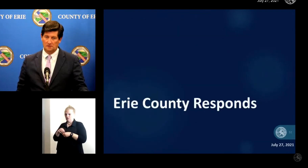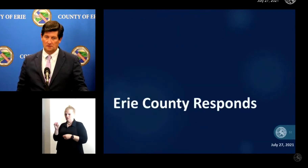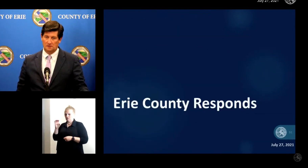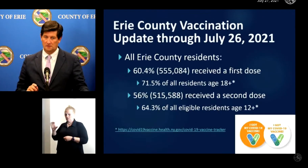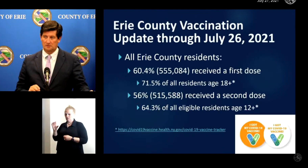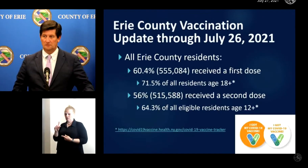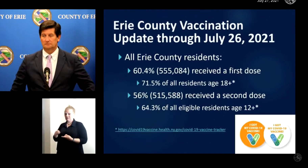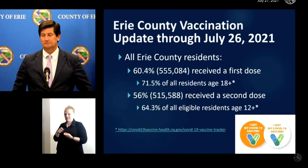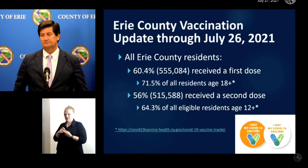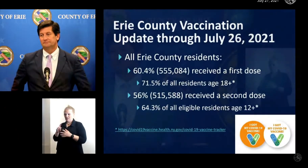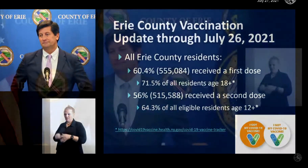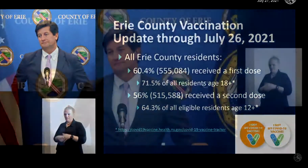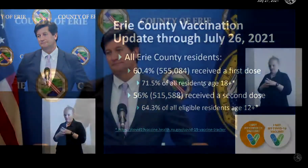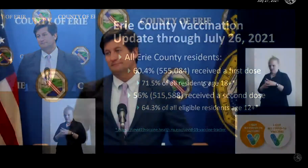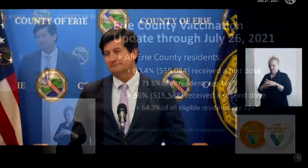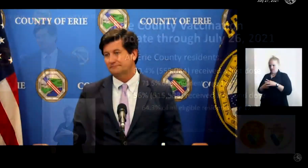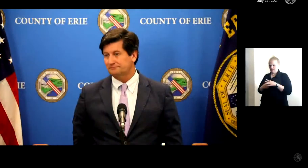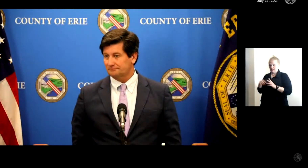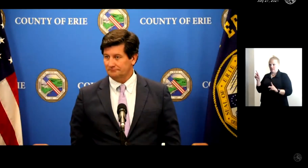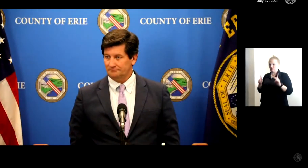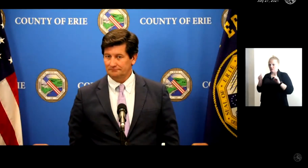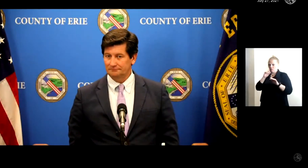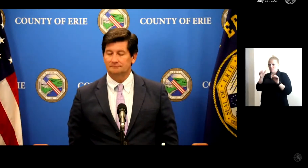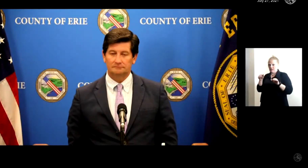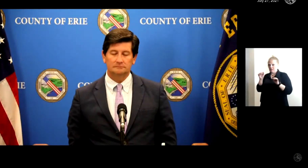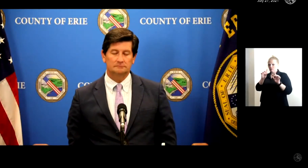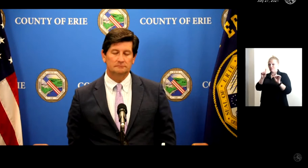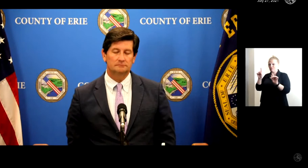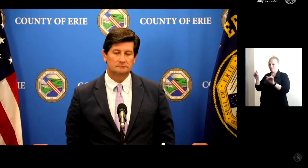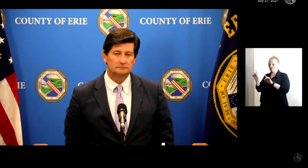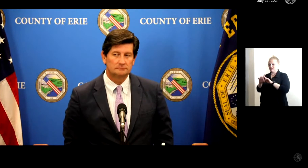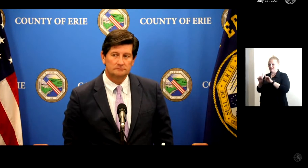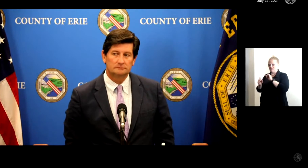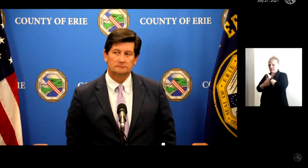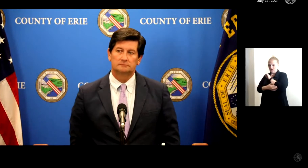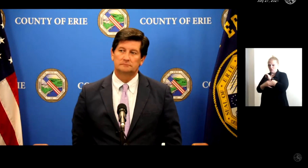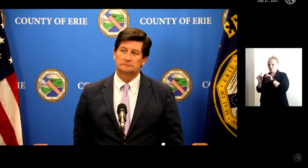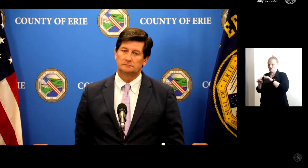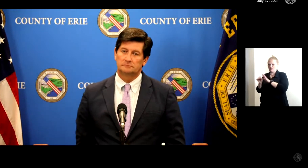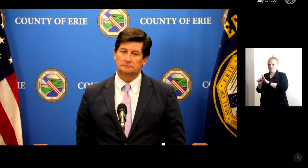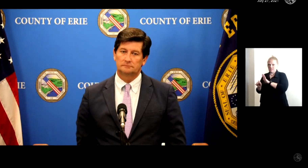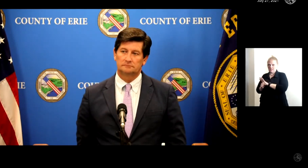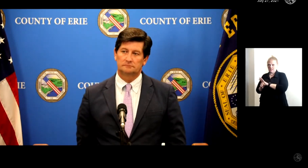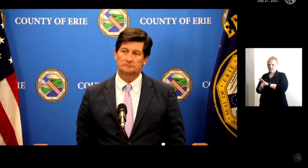especially in the beginning when we were getting vaccines, people were able to go to different counties and different states for them.